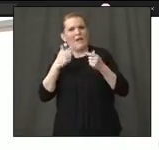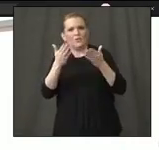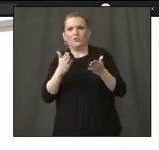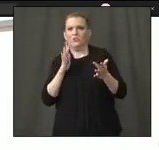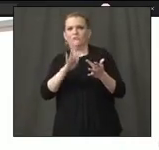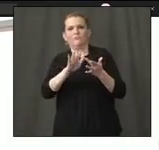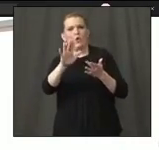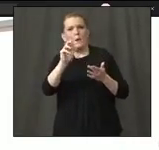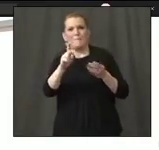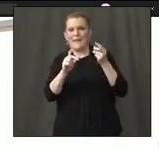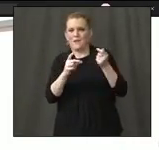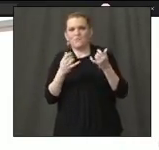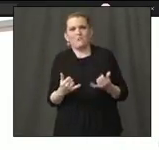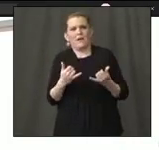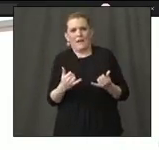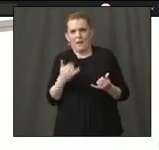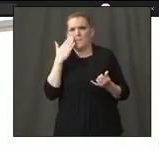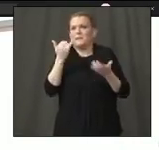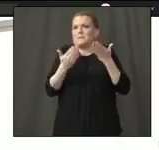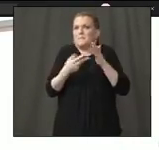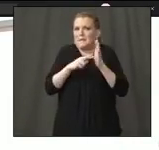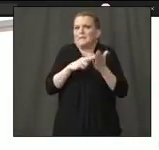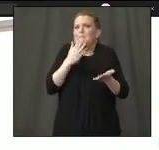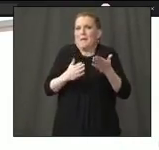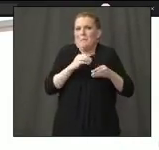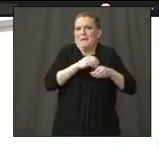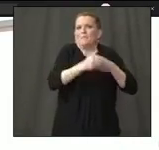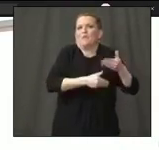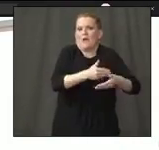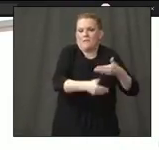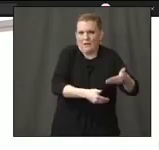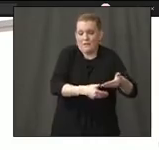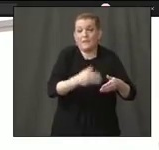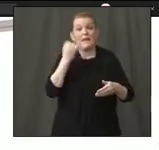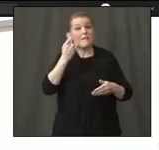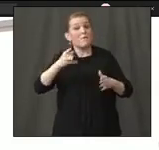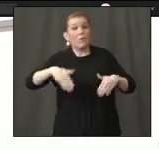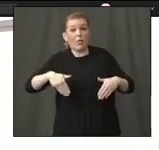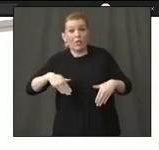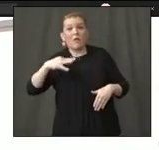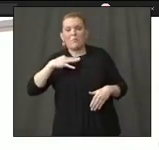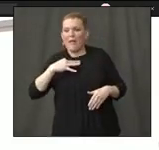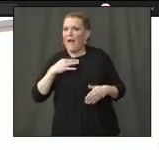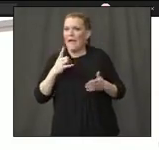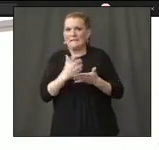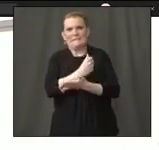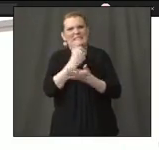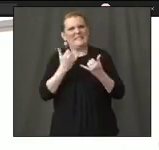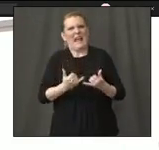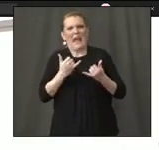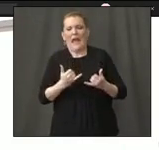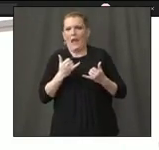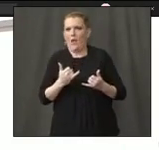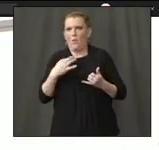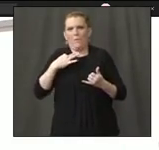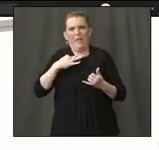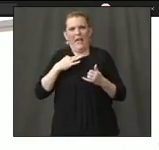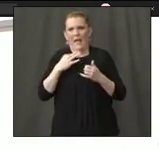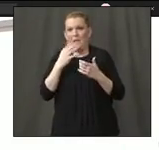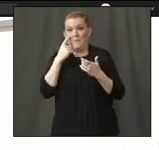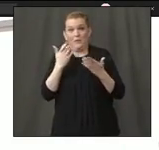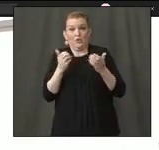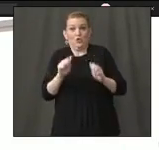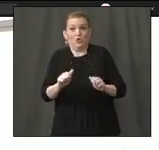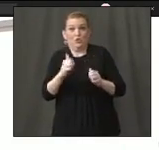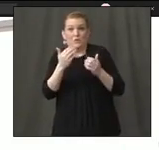queue and apply for these loans through your local bank, which could be an approved SBA lender, but